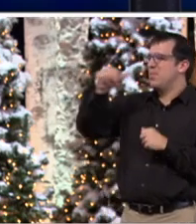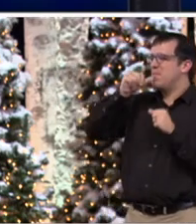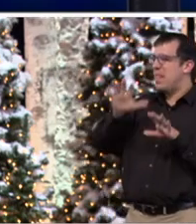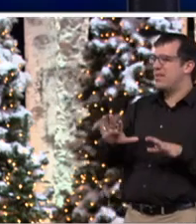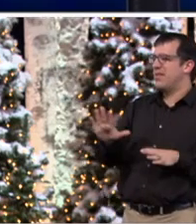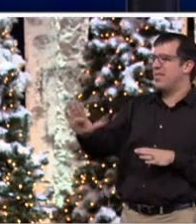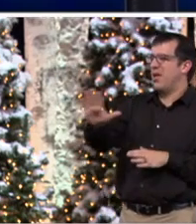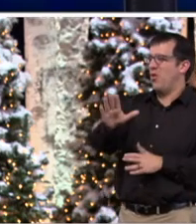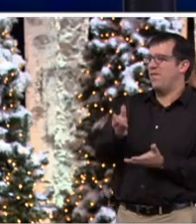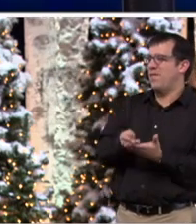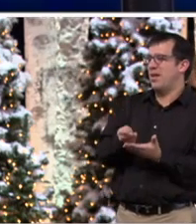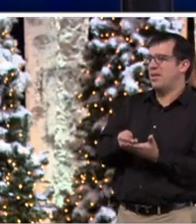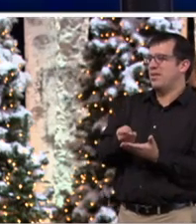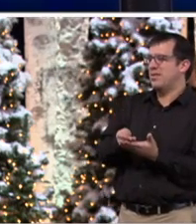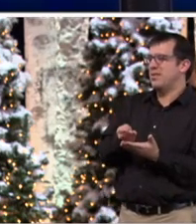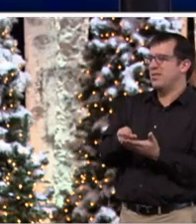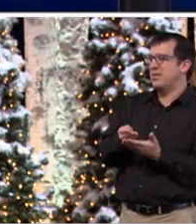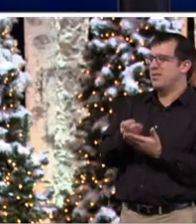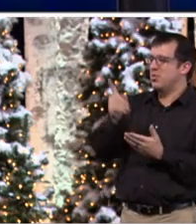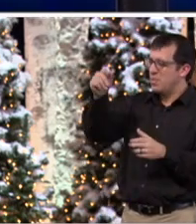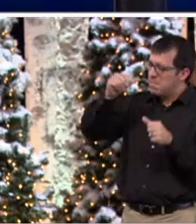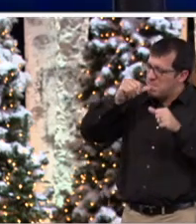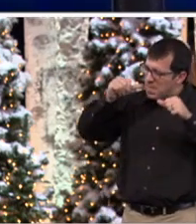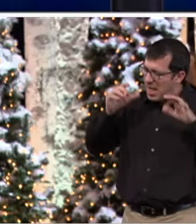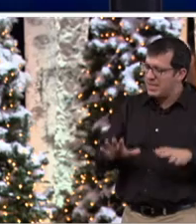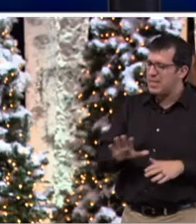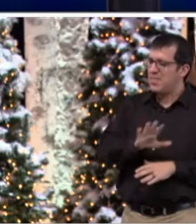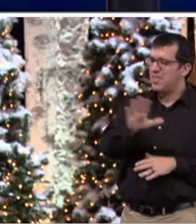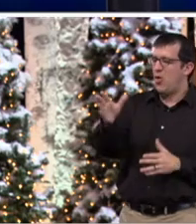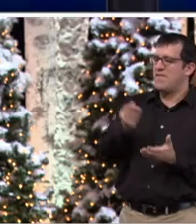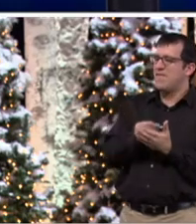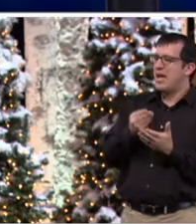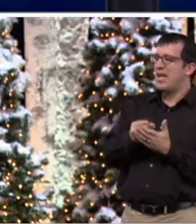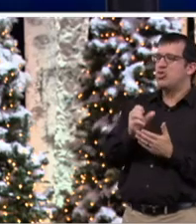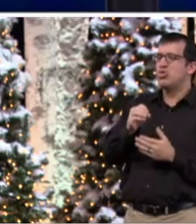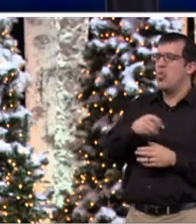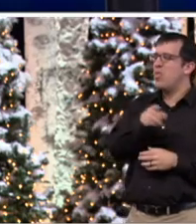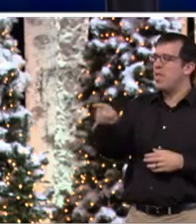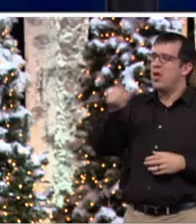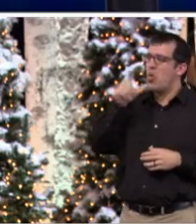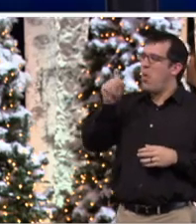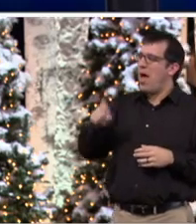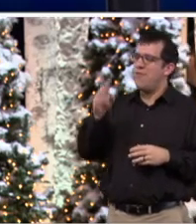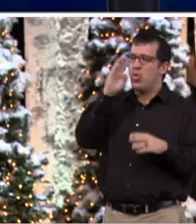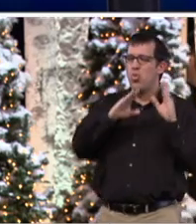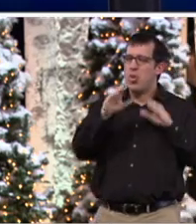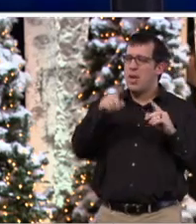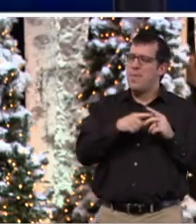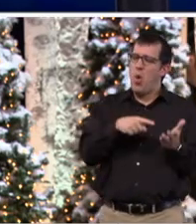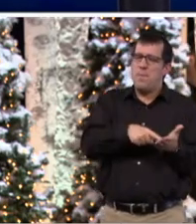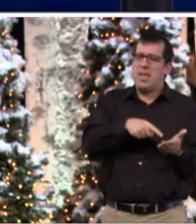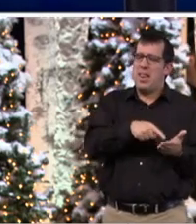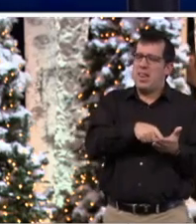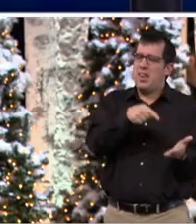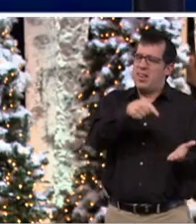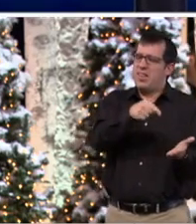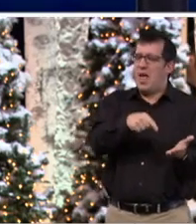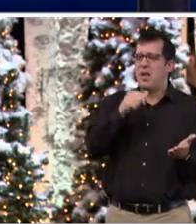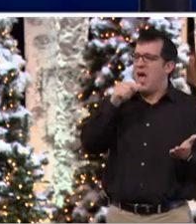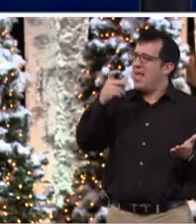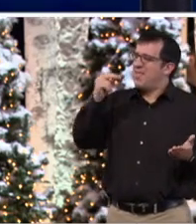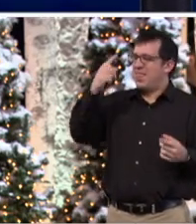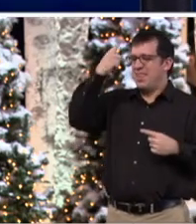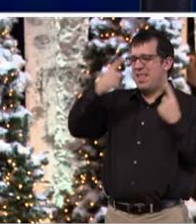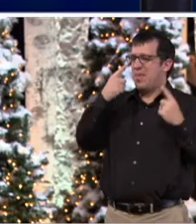finances. I ask that you bless their finances so they don't have to worry about bills, that that's not even something they think